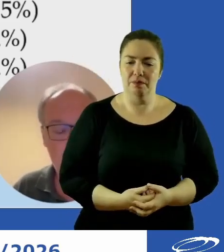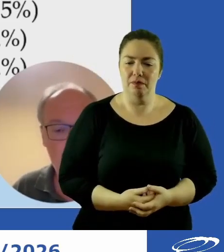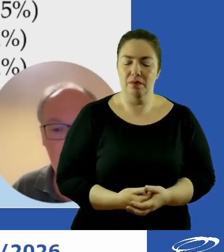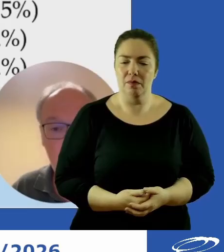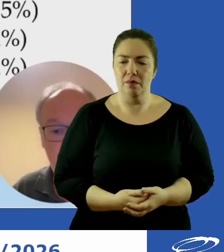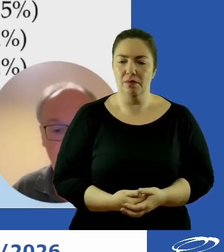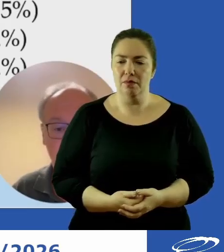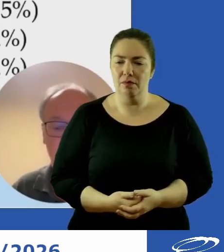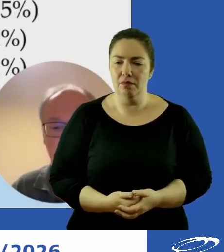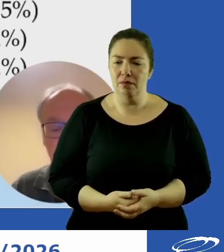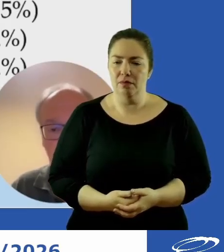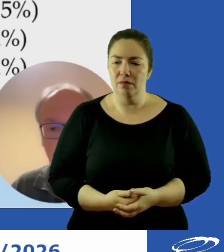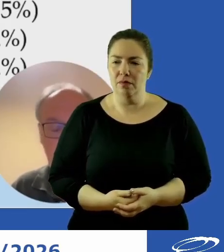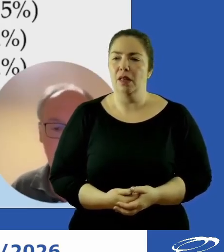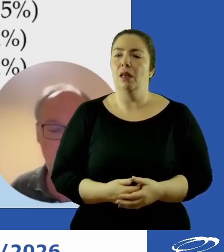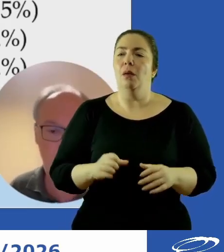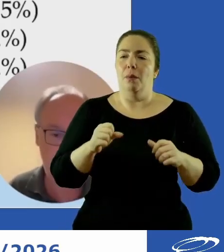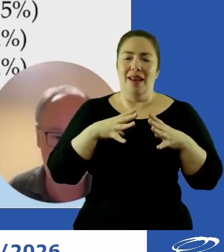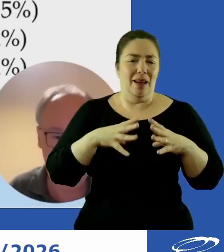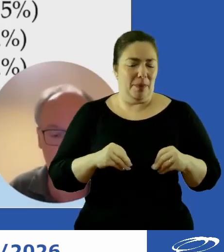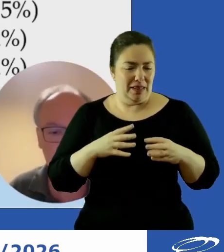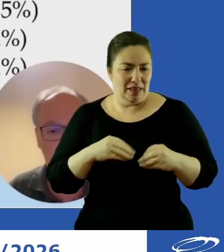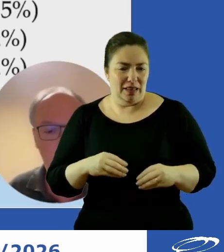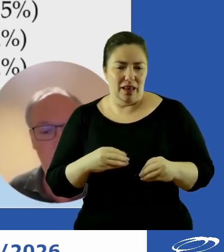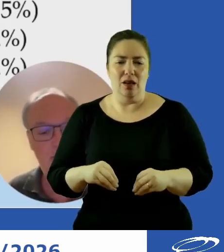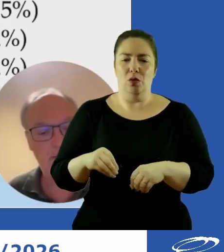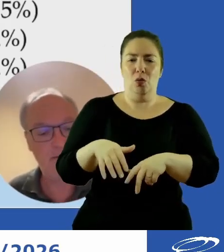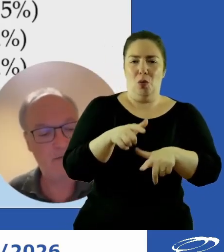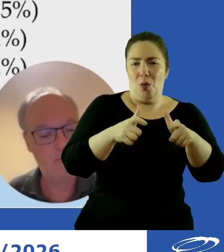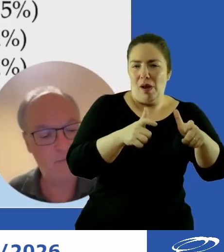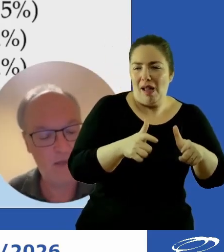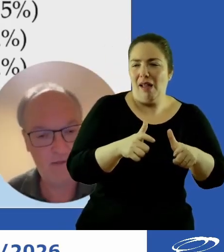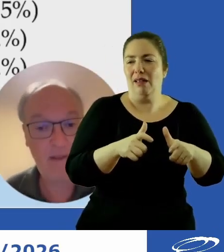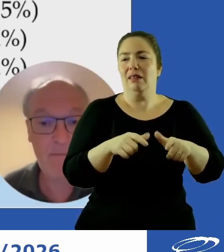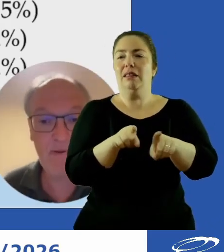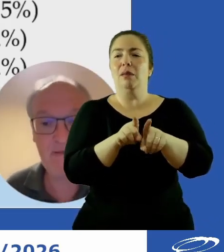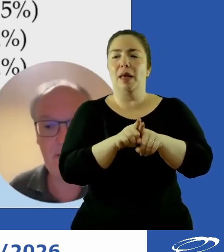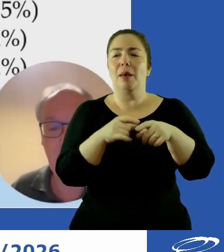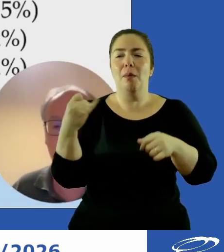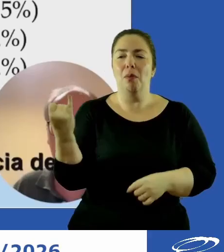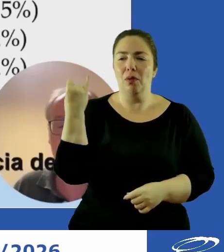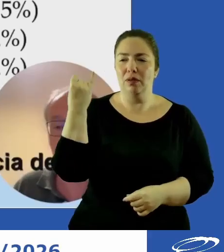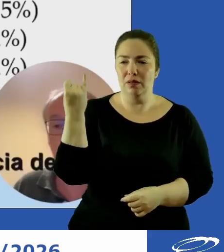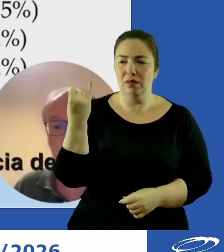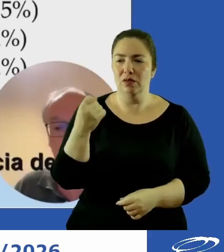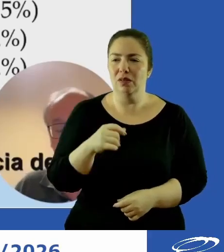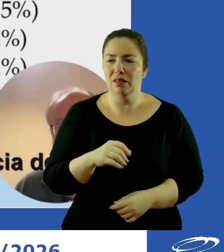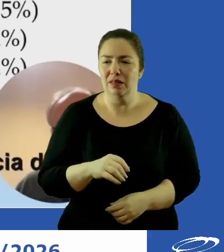for removing the implant. So again, as it happens quite